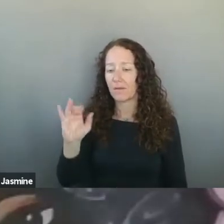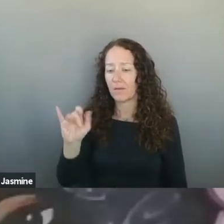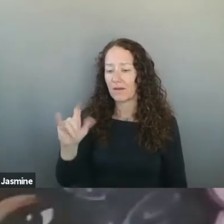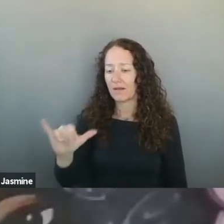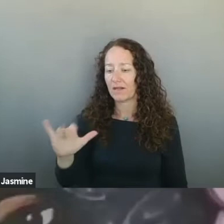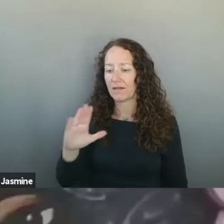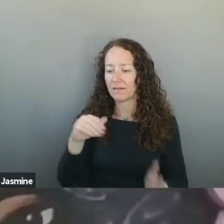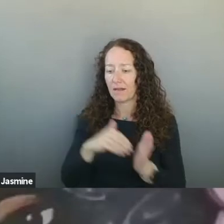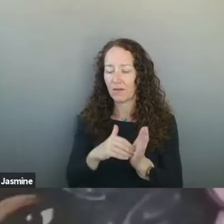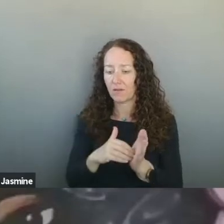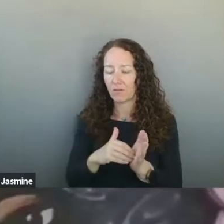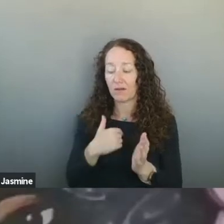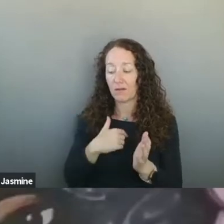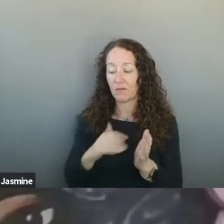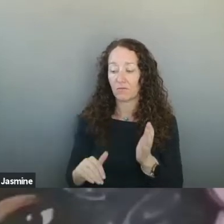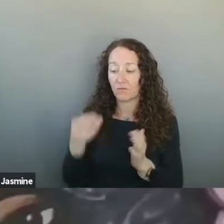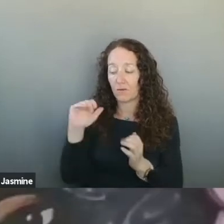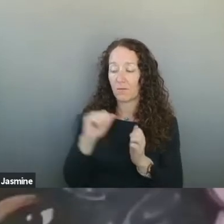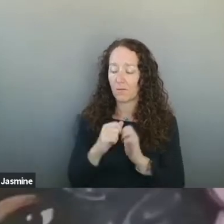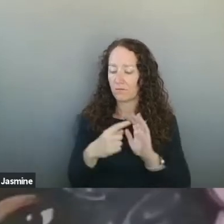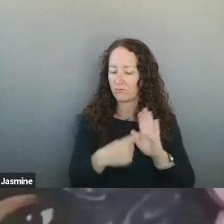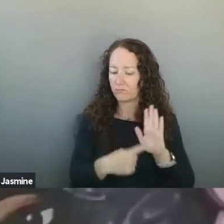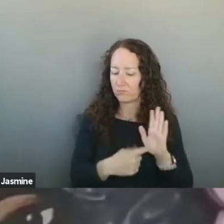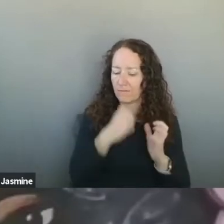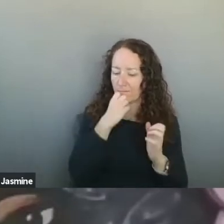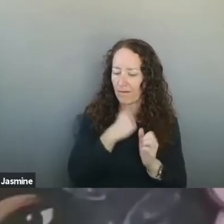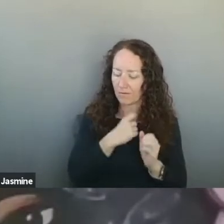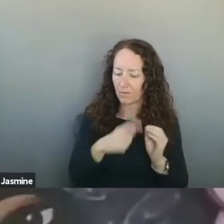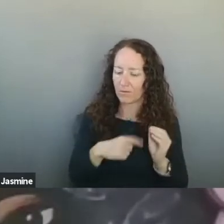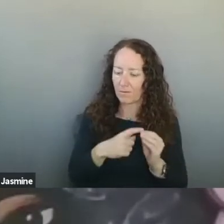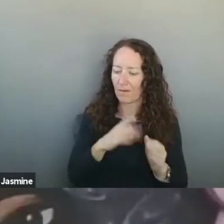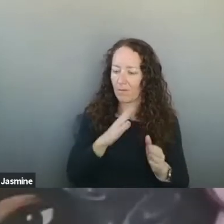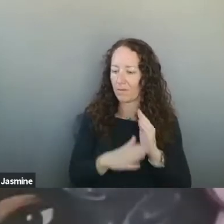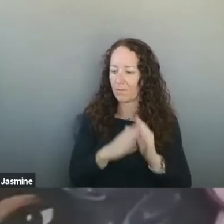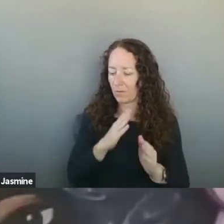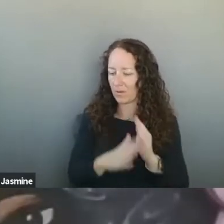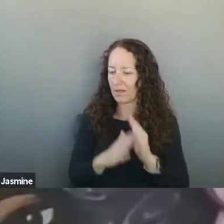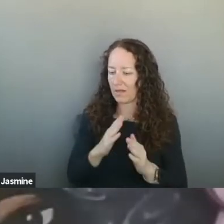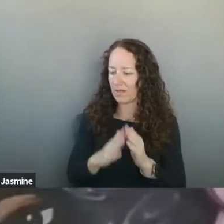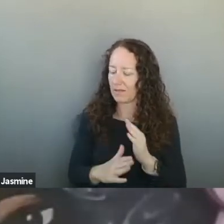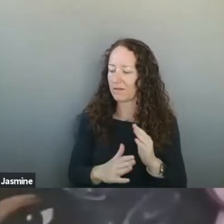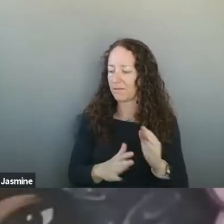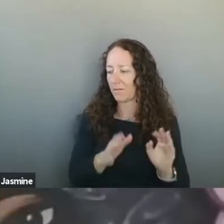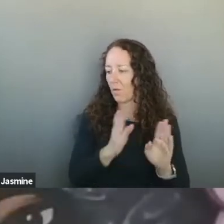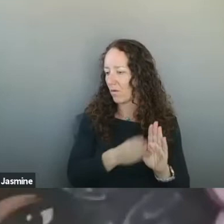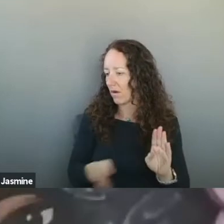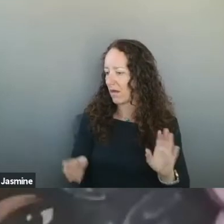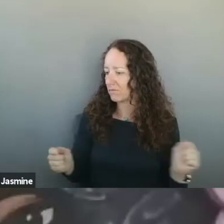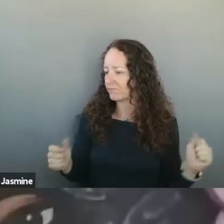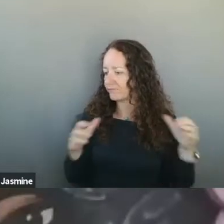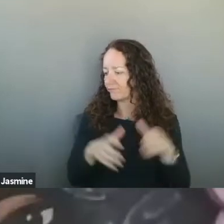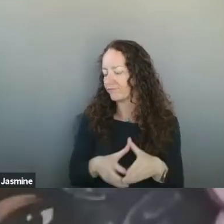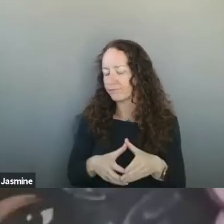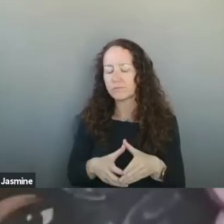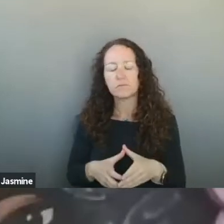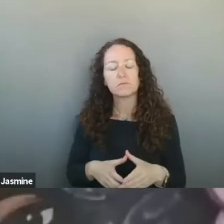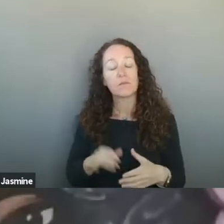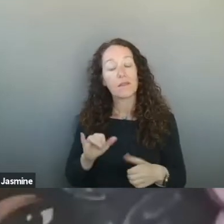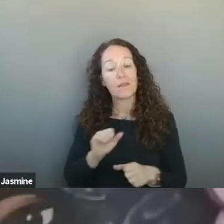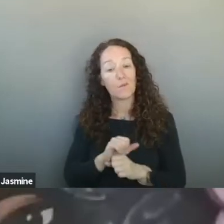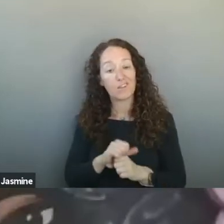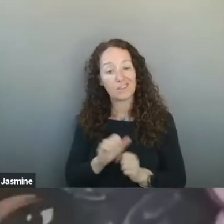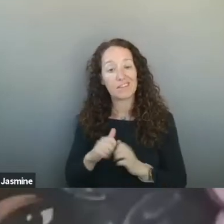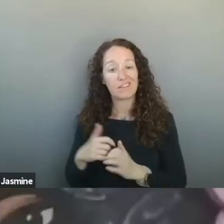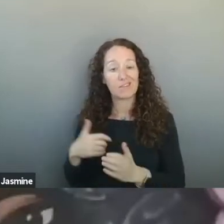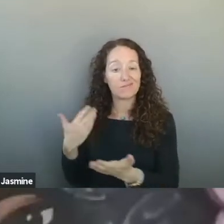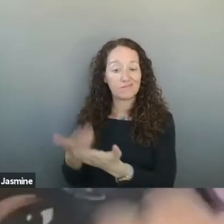with principles and core values around community organizing. So that is how I sort of came into this work, really steeped like a